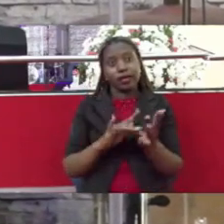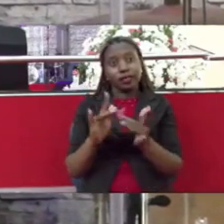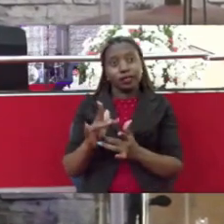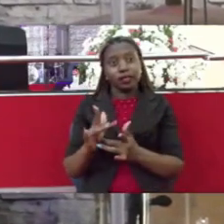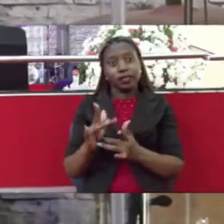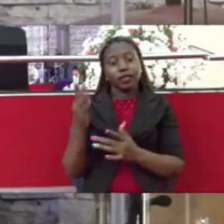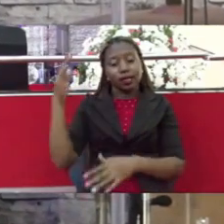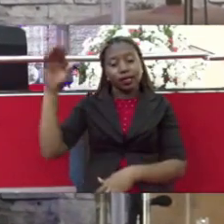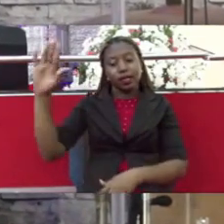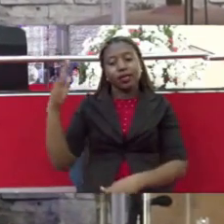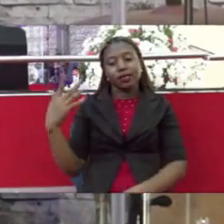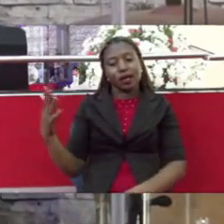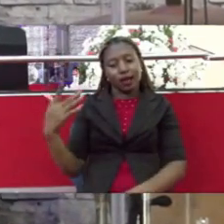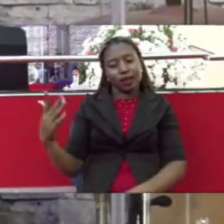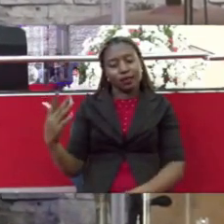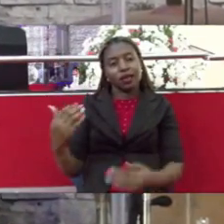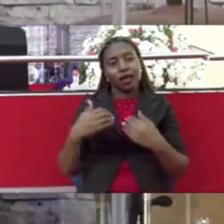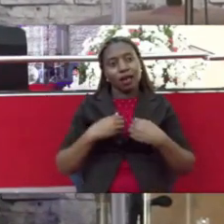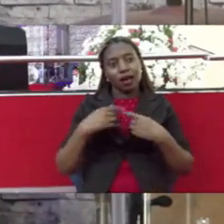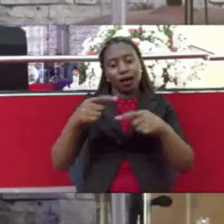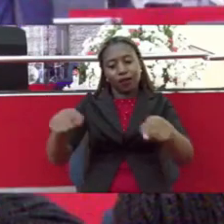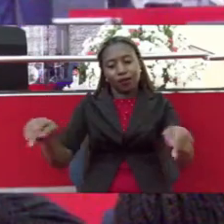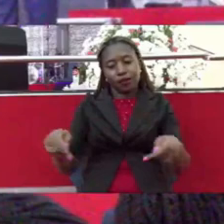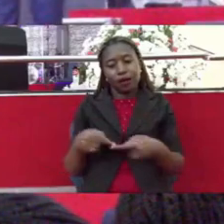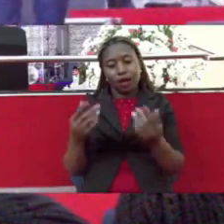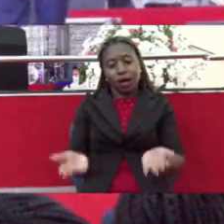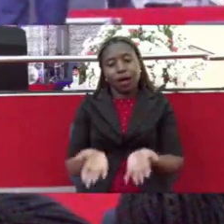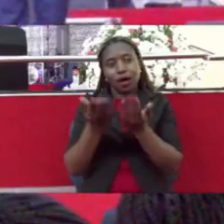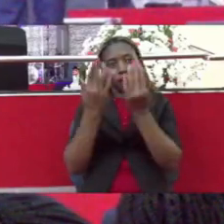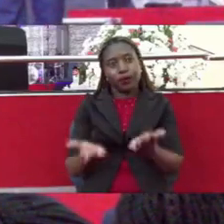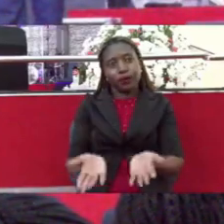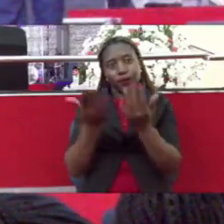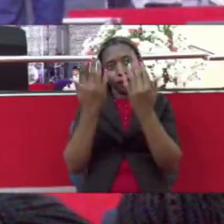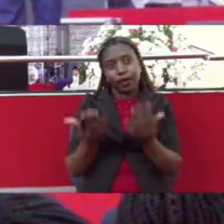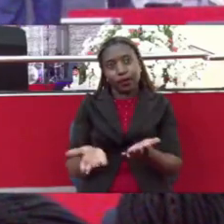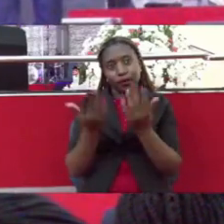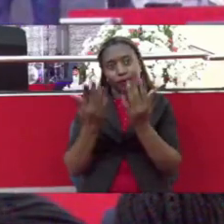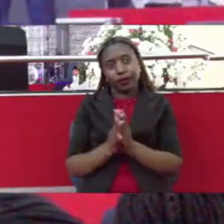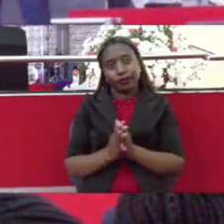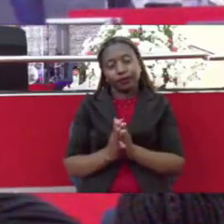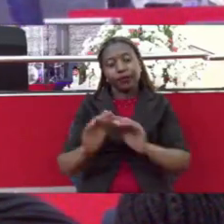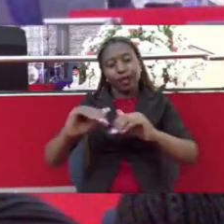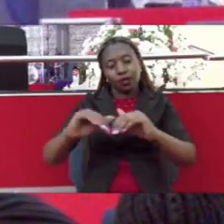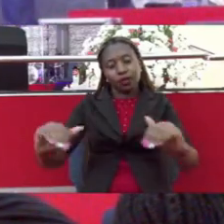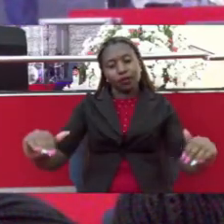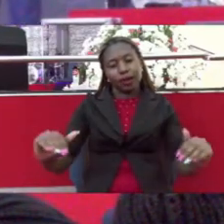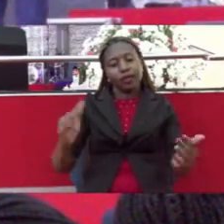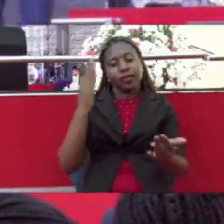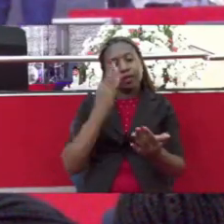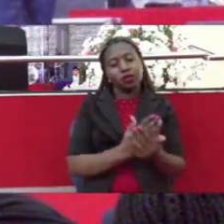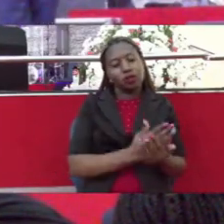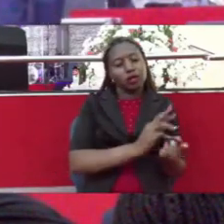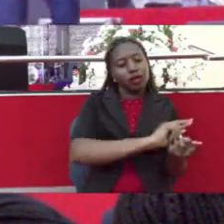Yesu katika mikono yake. Holds his winnowing fork. Ameshika kifaa kile cha kupepeta. To separate the truly repentant and them